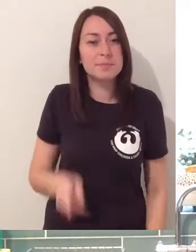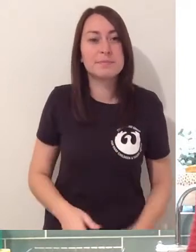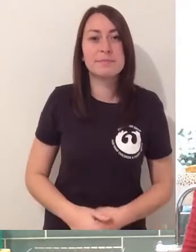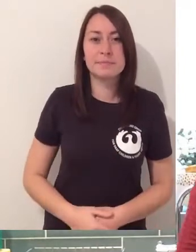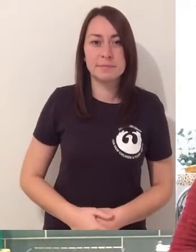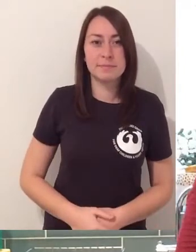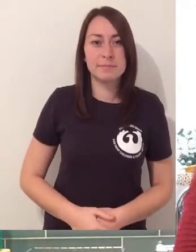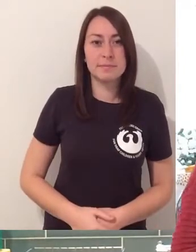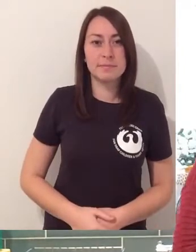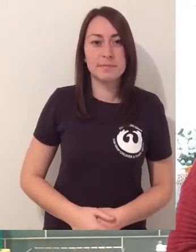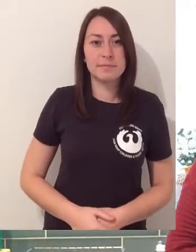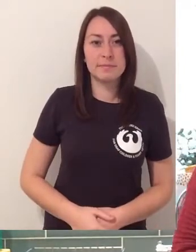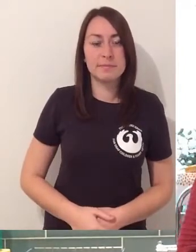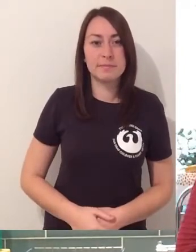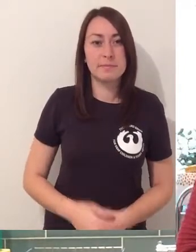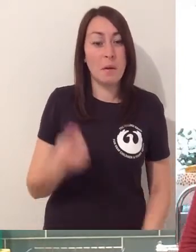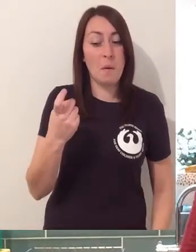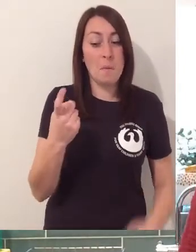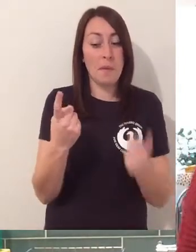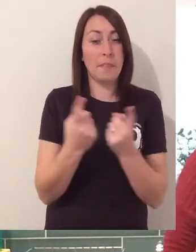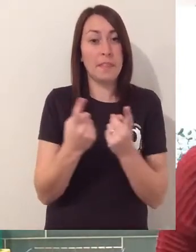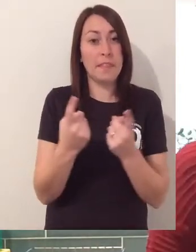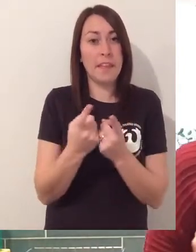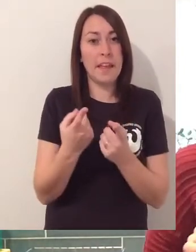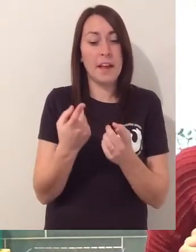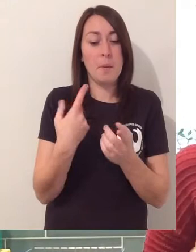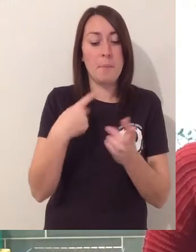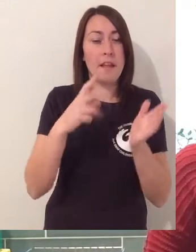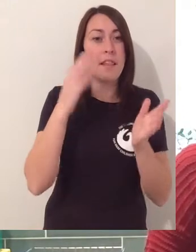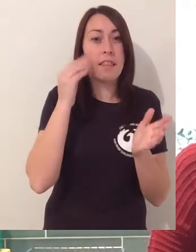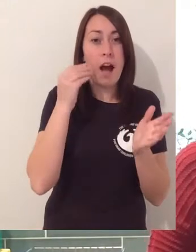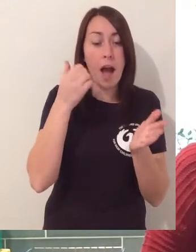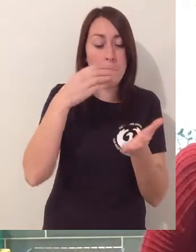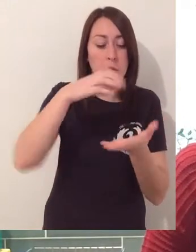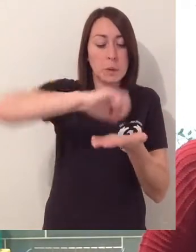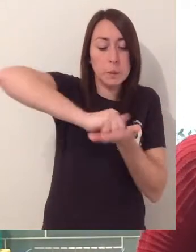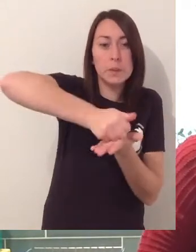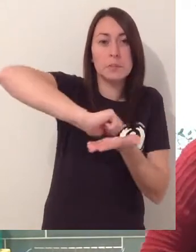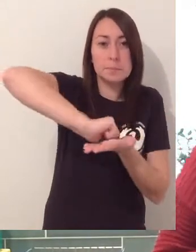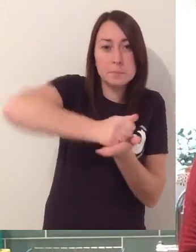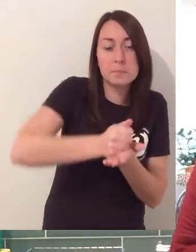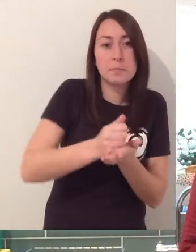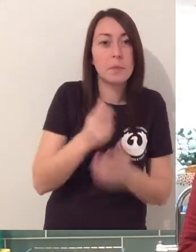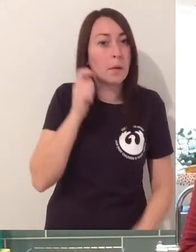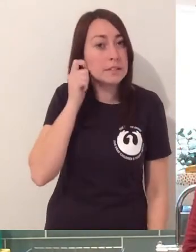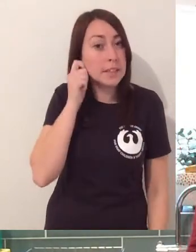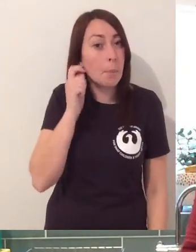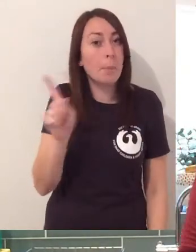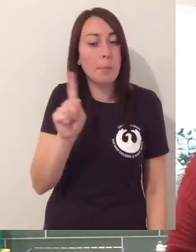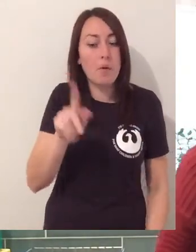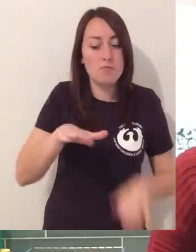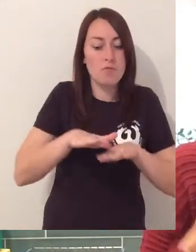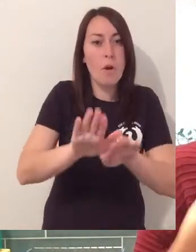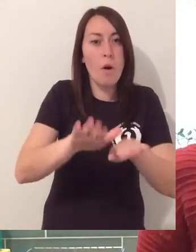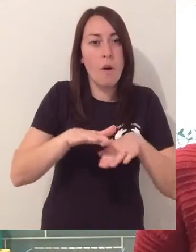So what we're also going to do while we're waiting for the last few minutes is we're going to juice our lime. So a good tip is to give it a roll before you cut